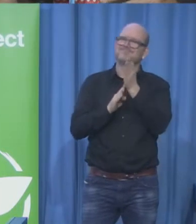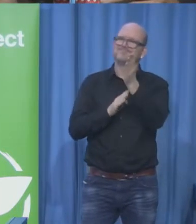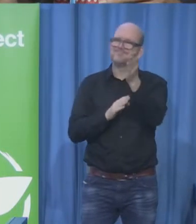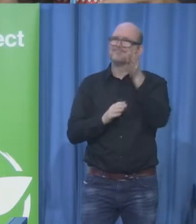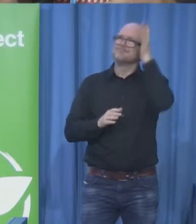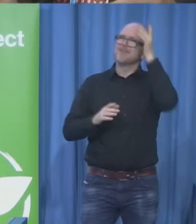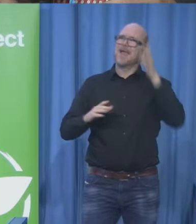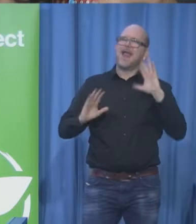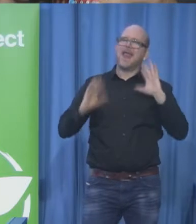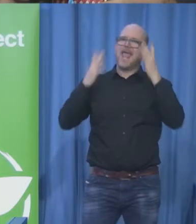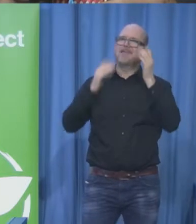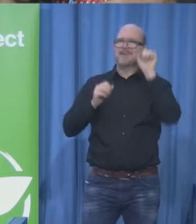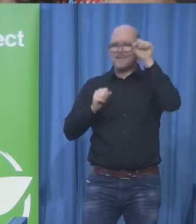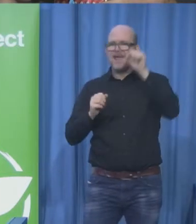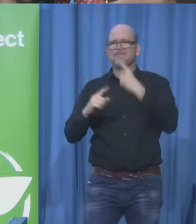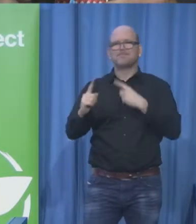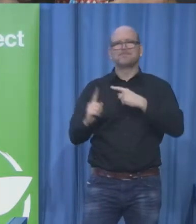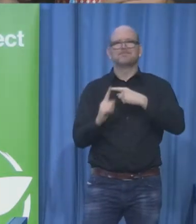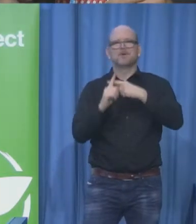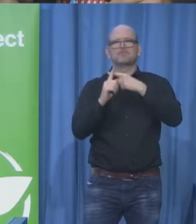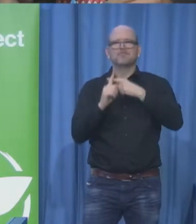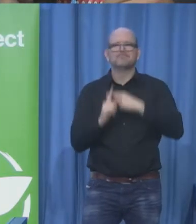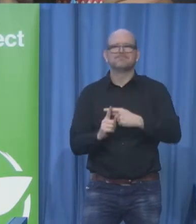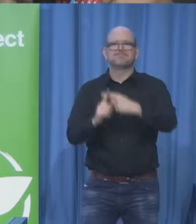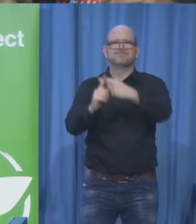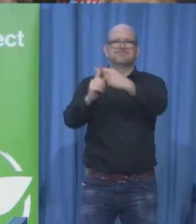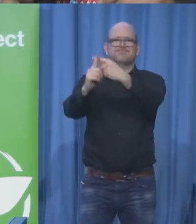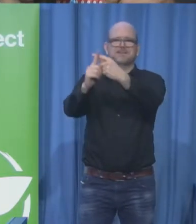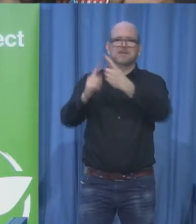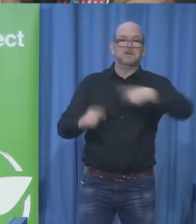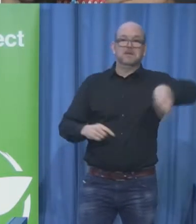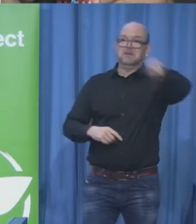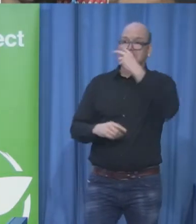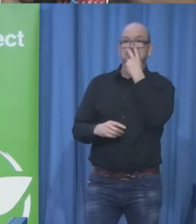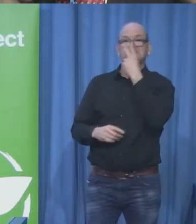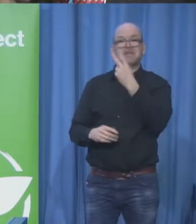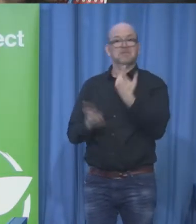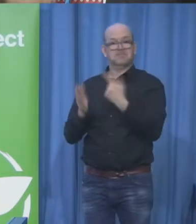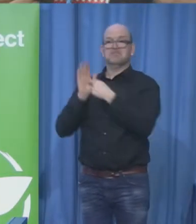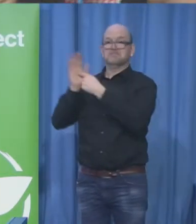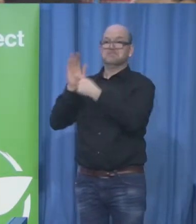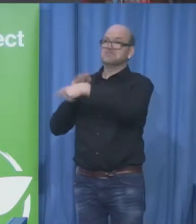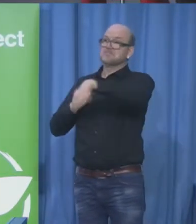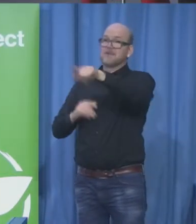have dedicated their life to this work are going to make tomorrow better than today.